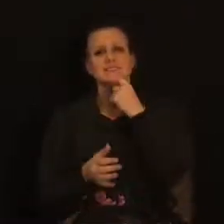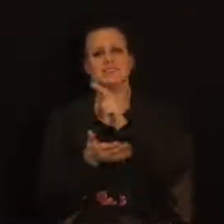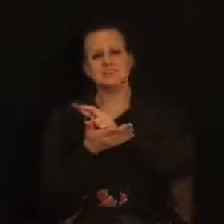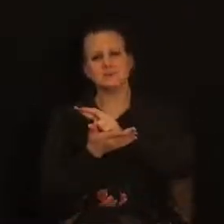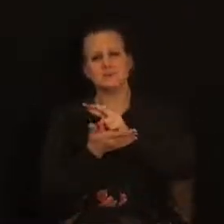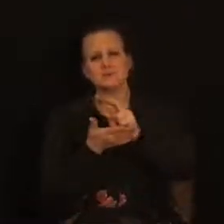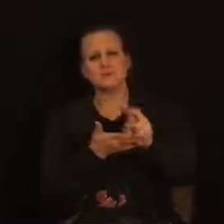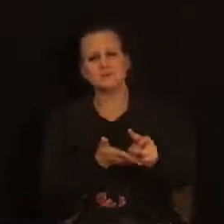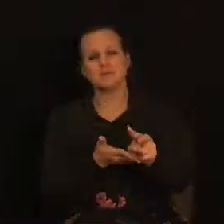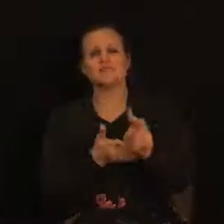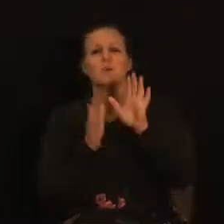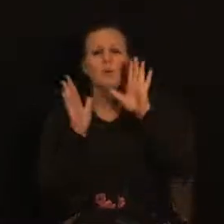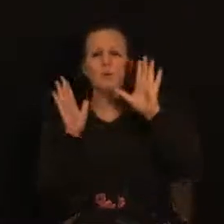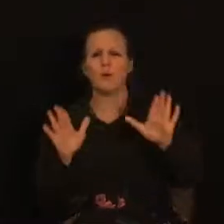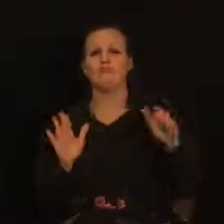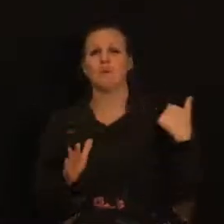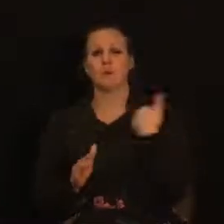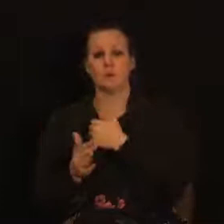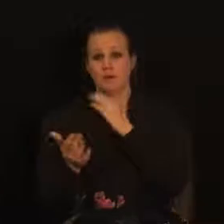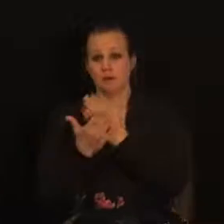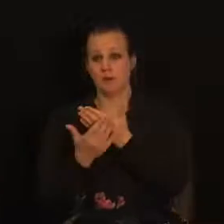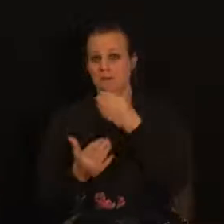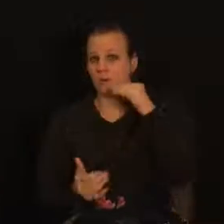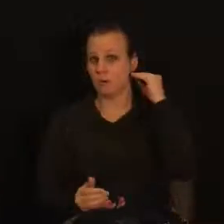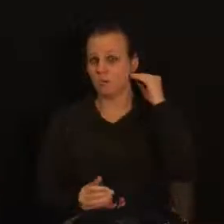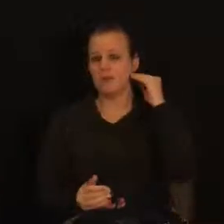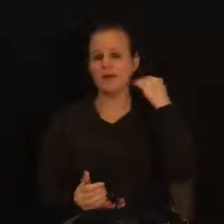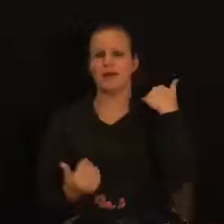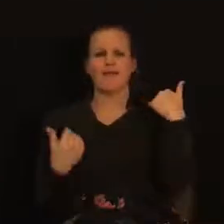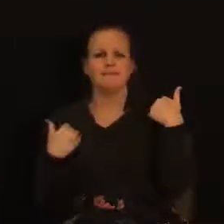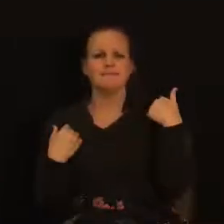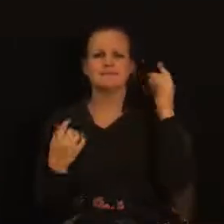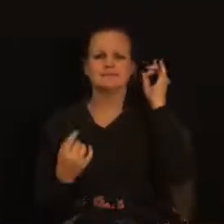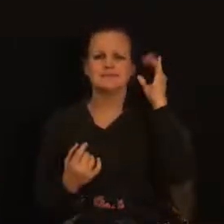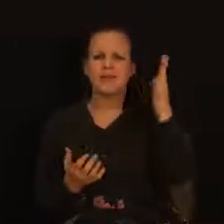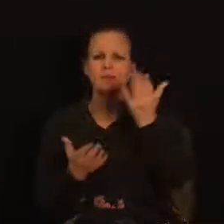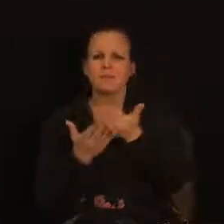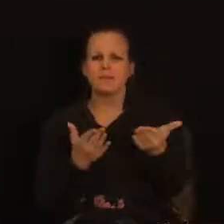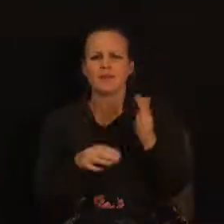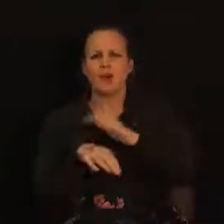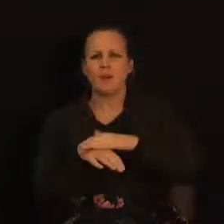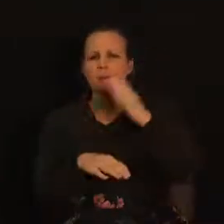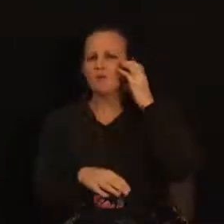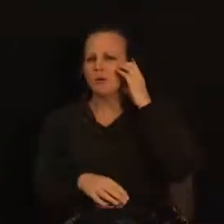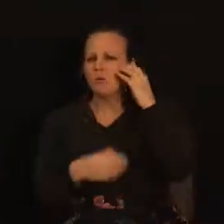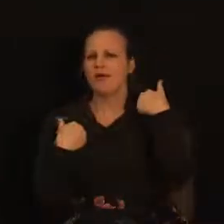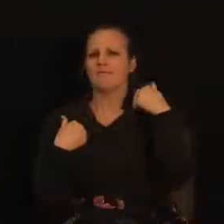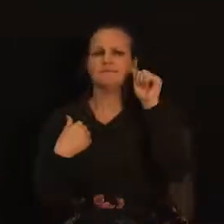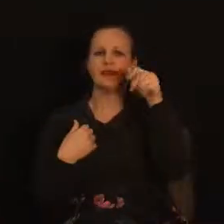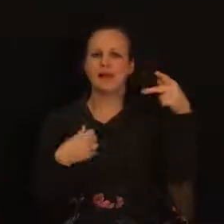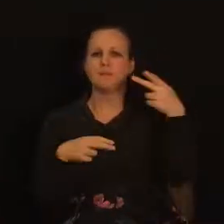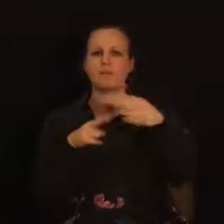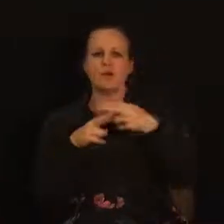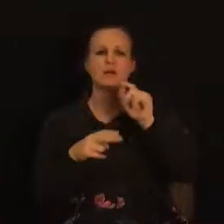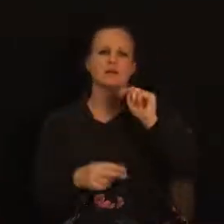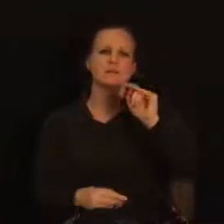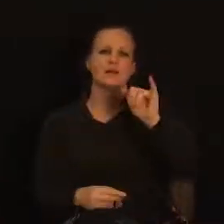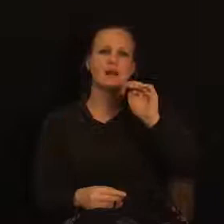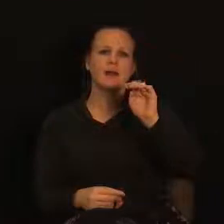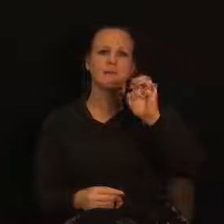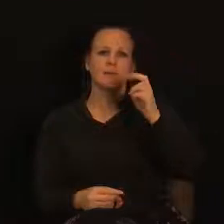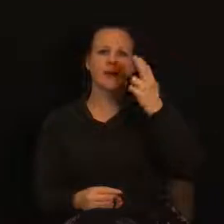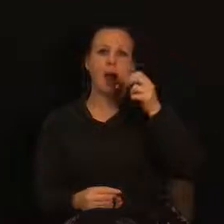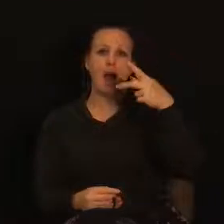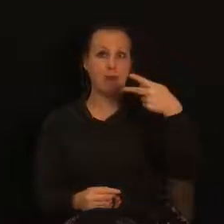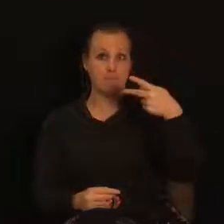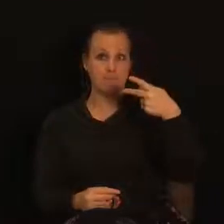home, I had this terrible thing where on my phone I have this app called Time Hop. Does anybody